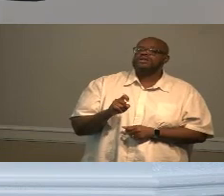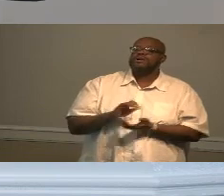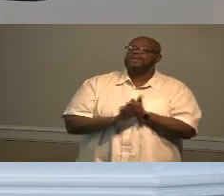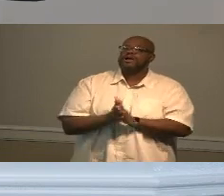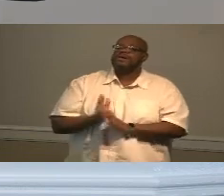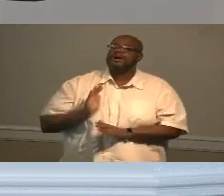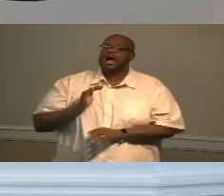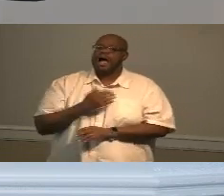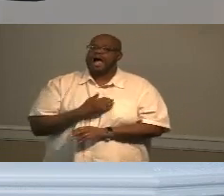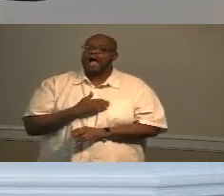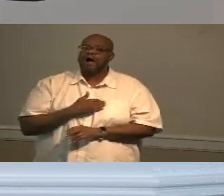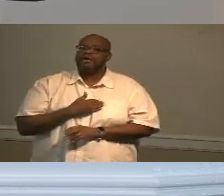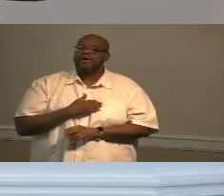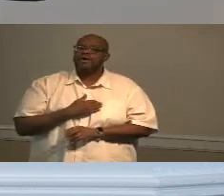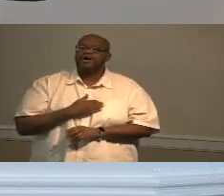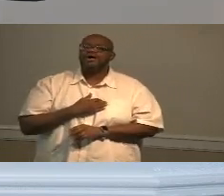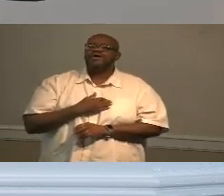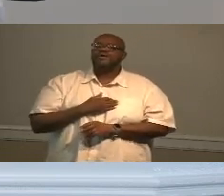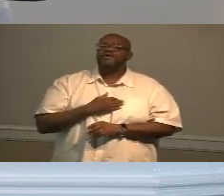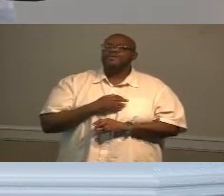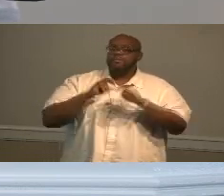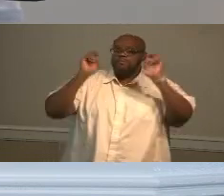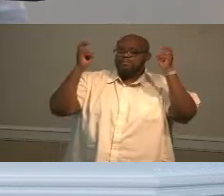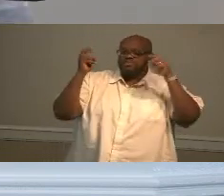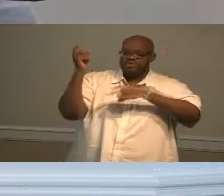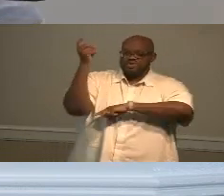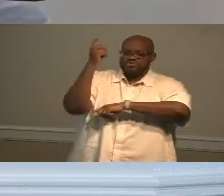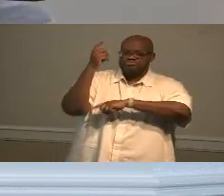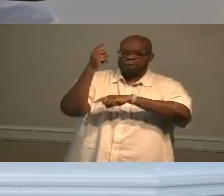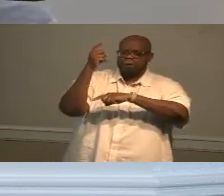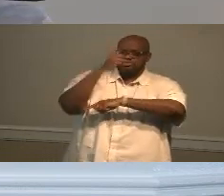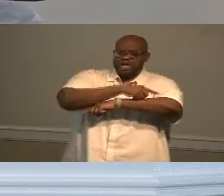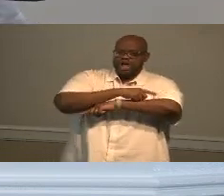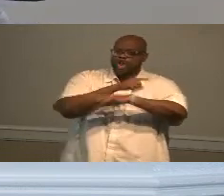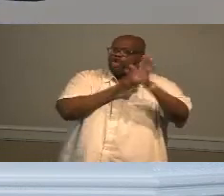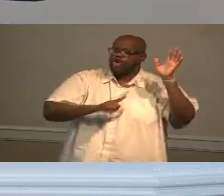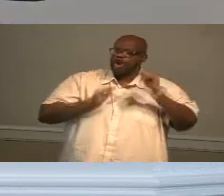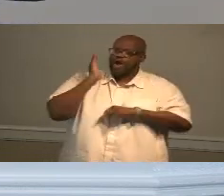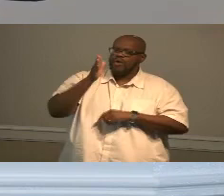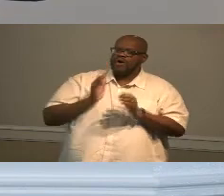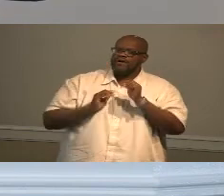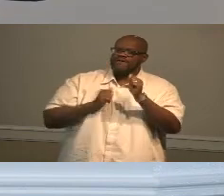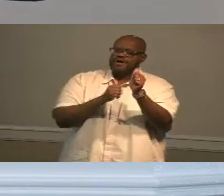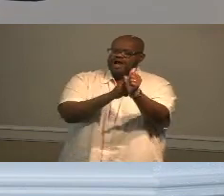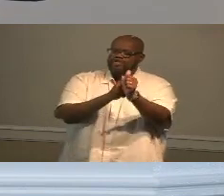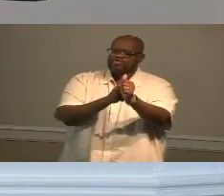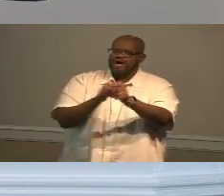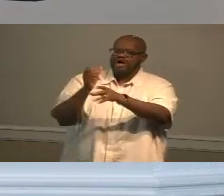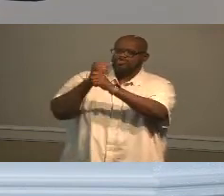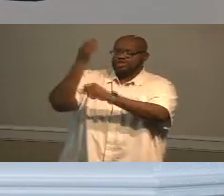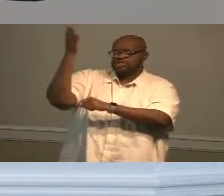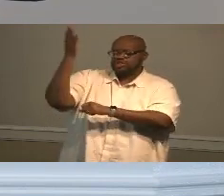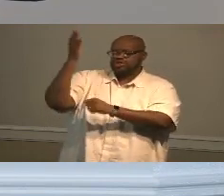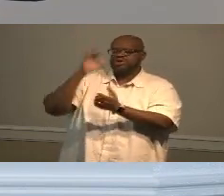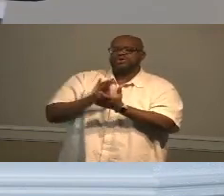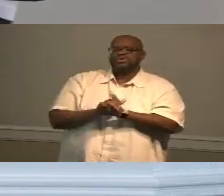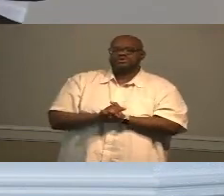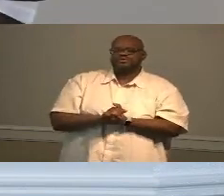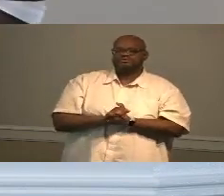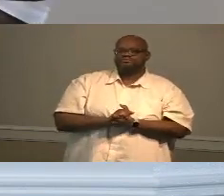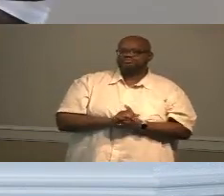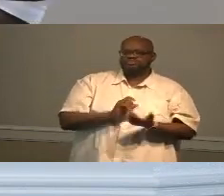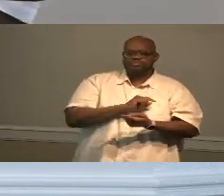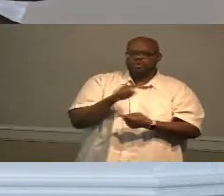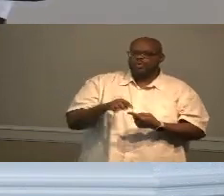That ought to be our mantra today. Lord, I'll follow you. Lord, I trust you. Even when